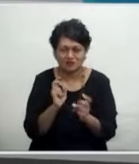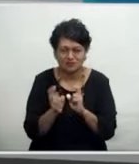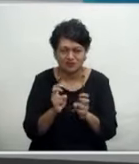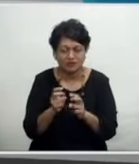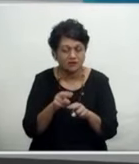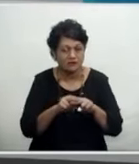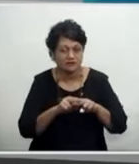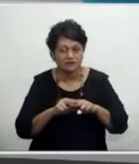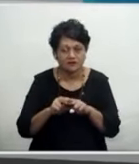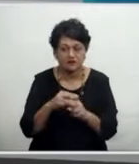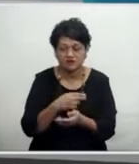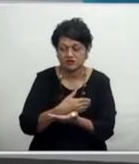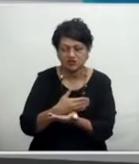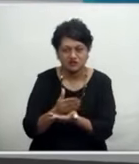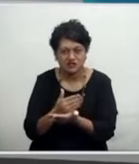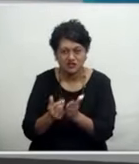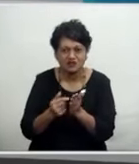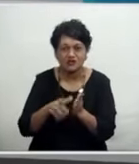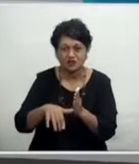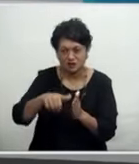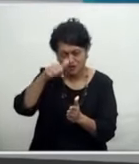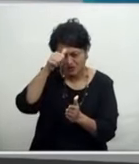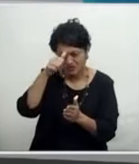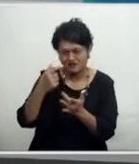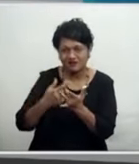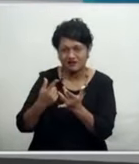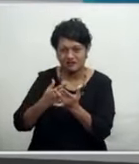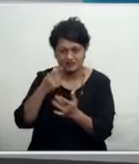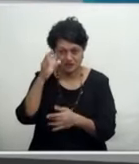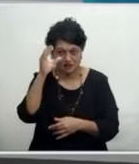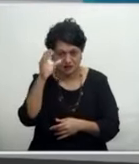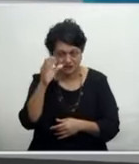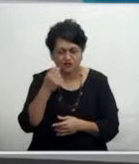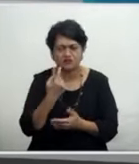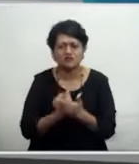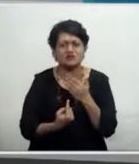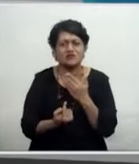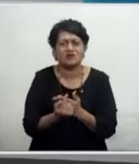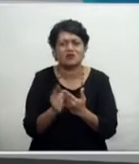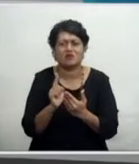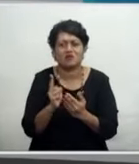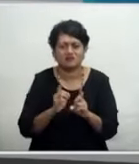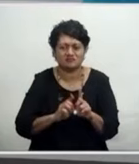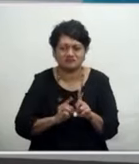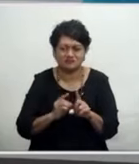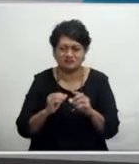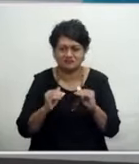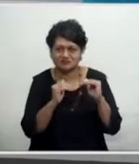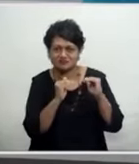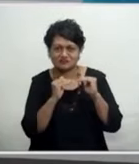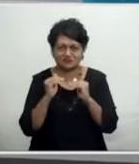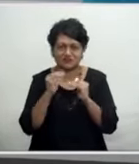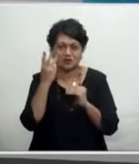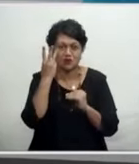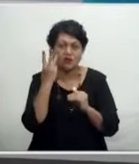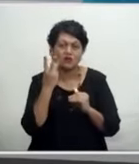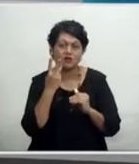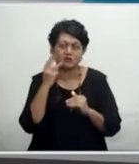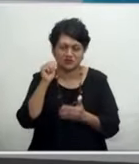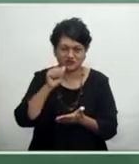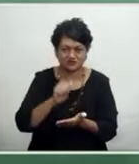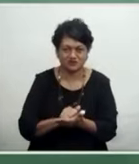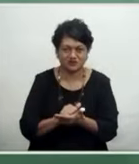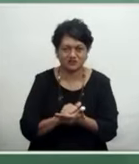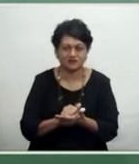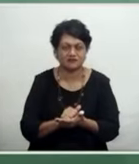will share its knowledge and expertise with other countries in the region to promote gender equality, equity, and women's rights. Nikhil Kumar has